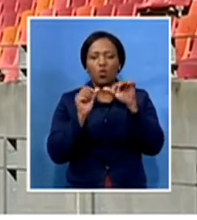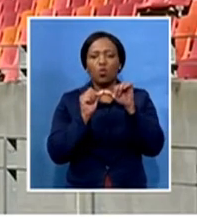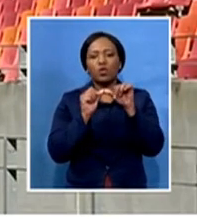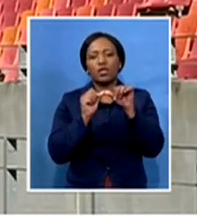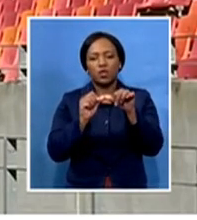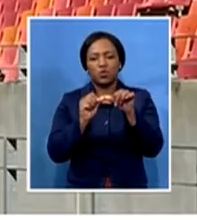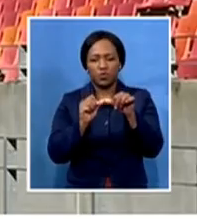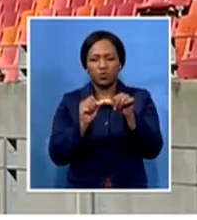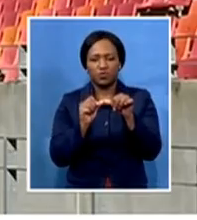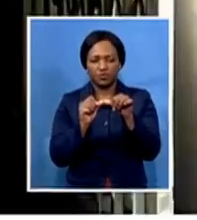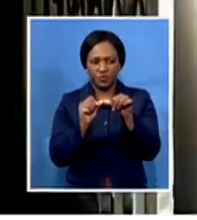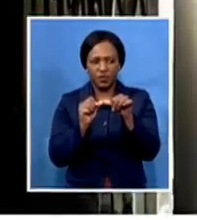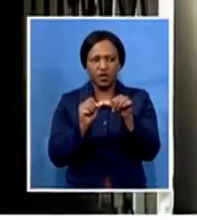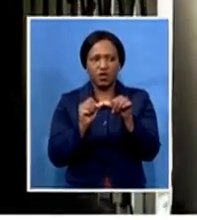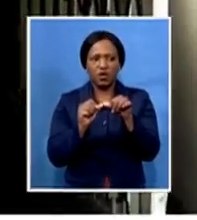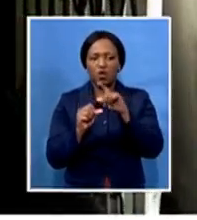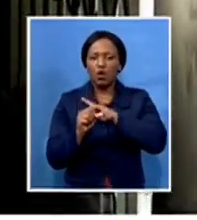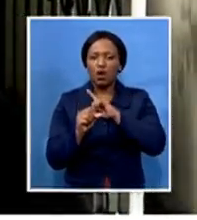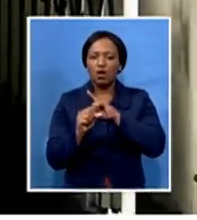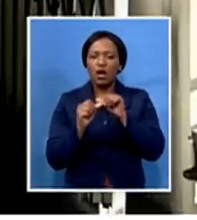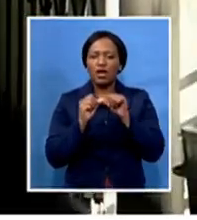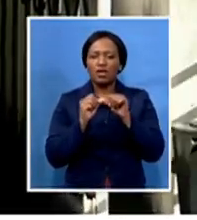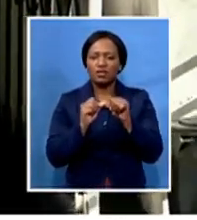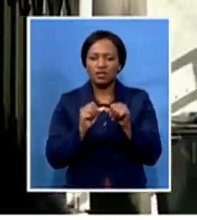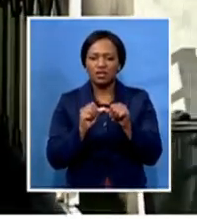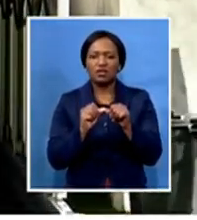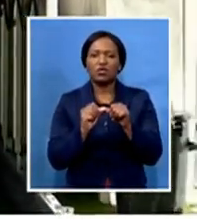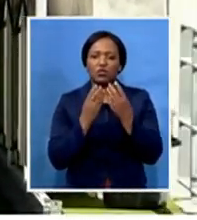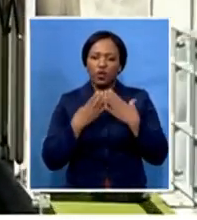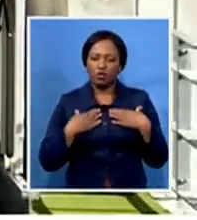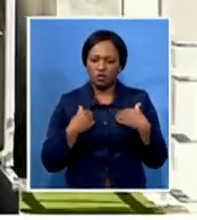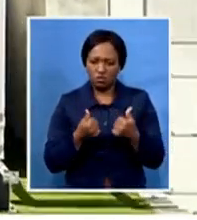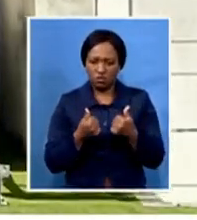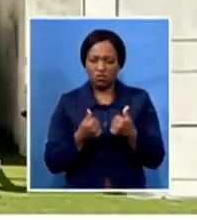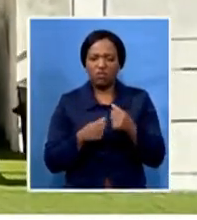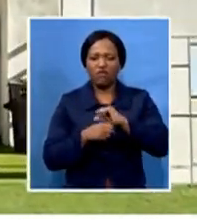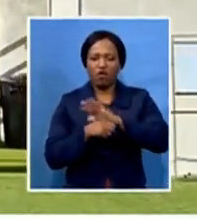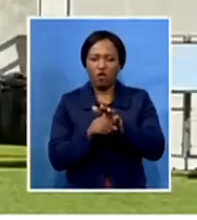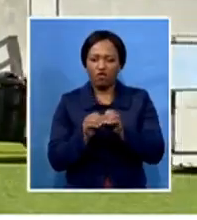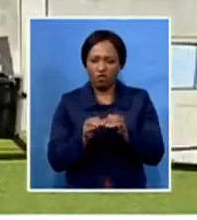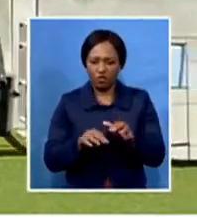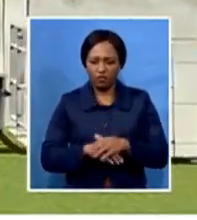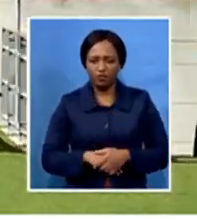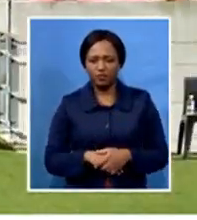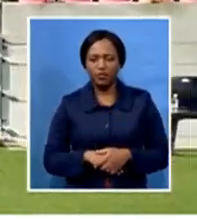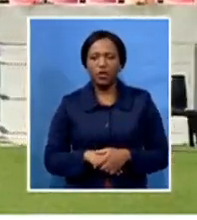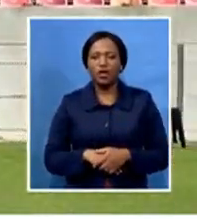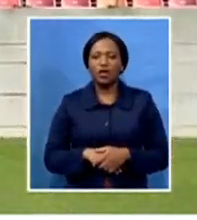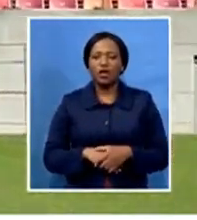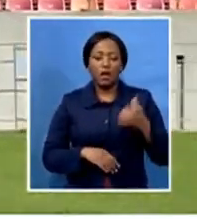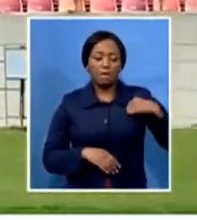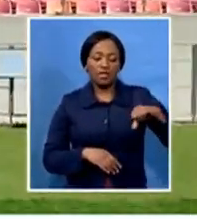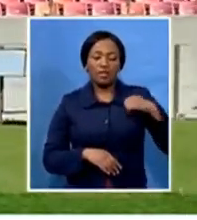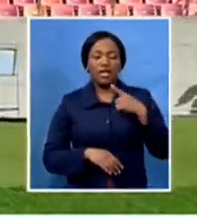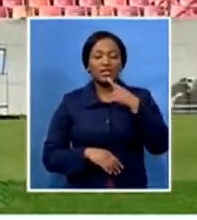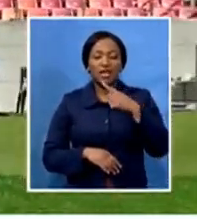the corona. The municipality says when soccer and rugby games start, it will review which other places can